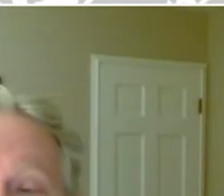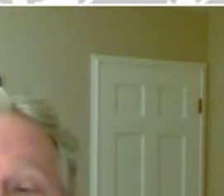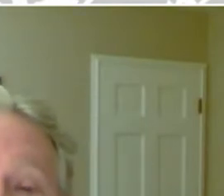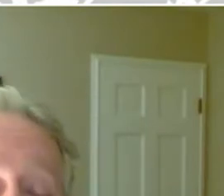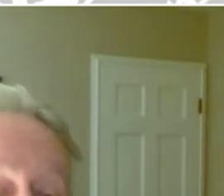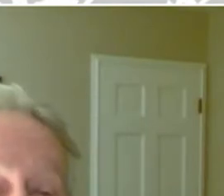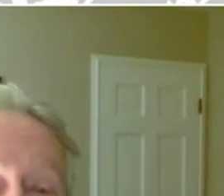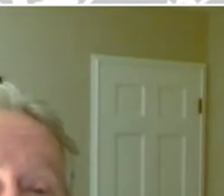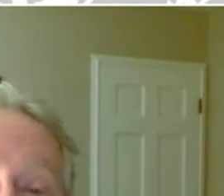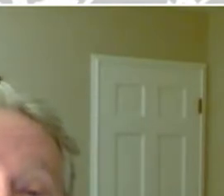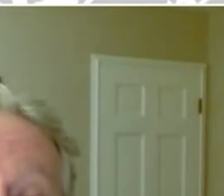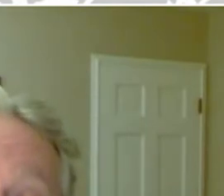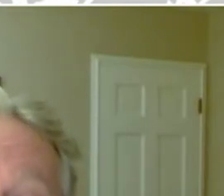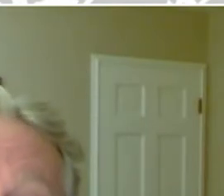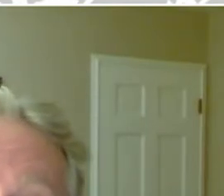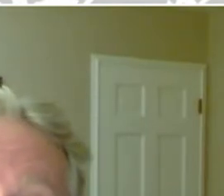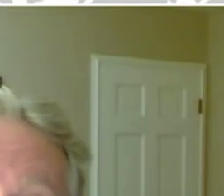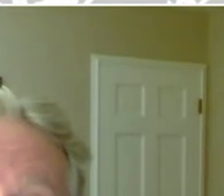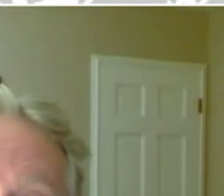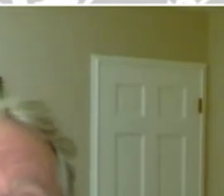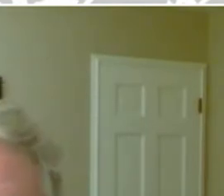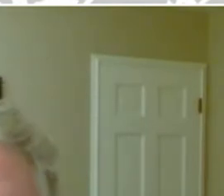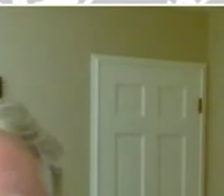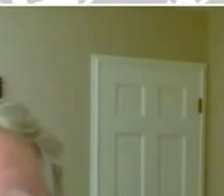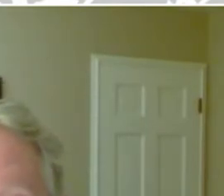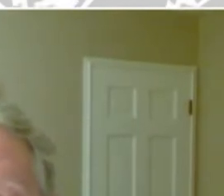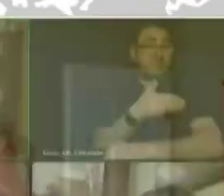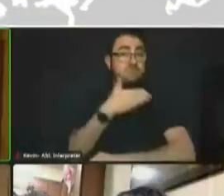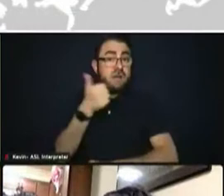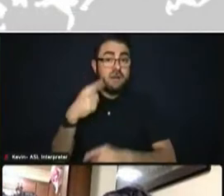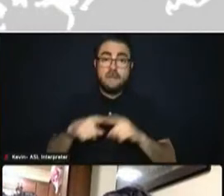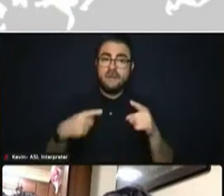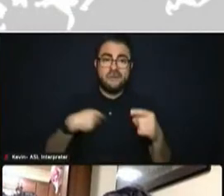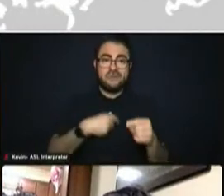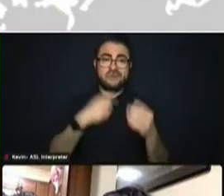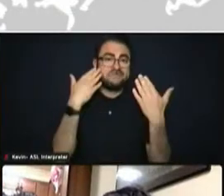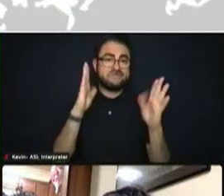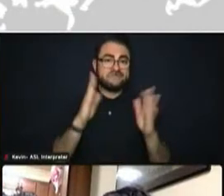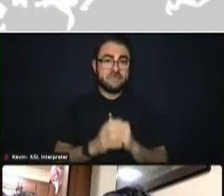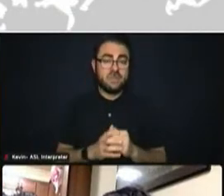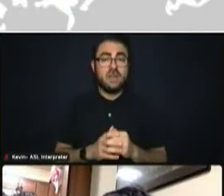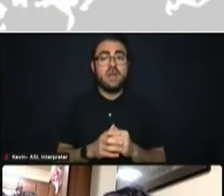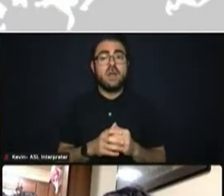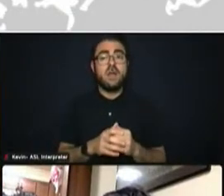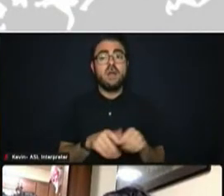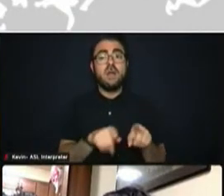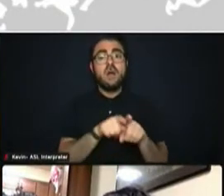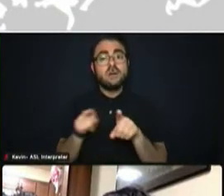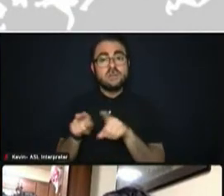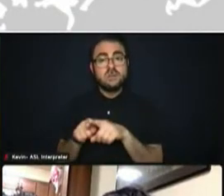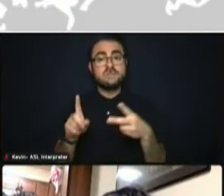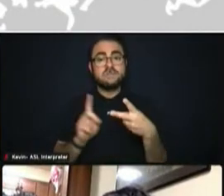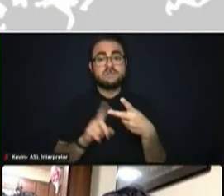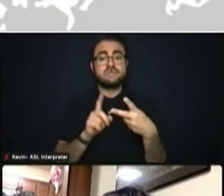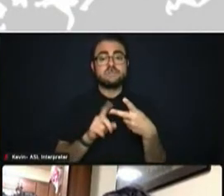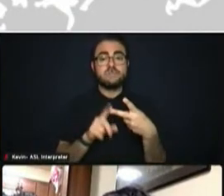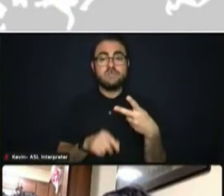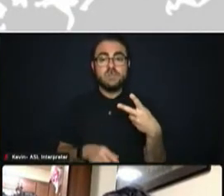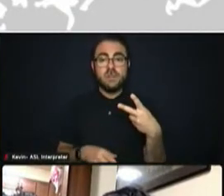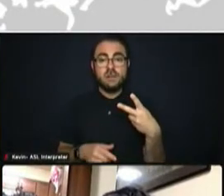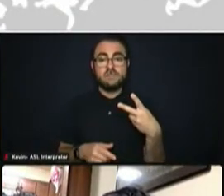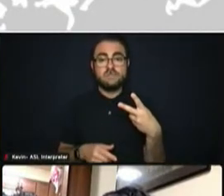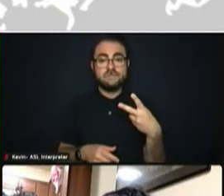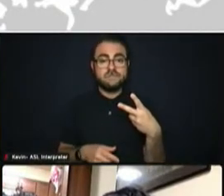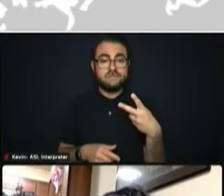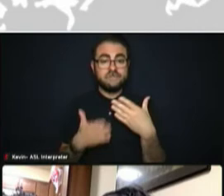better over the last few years, but we don't know. But secondly, and most importantly, going forward,